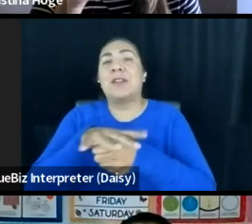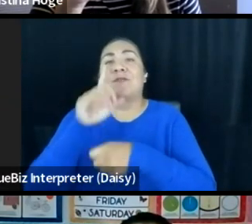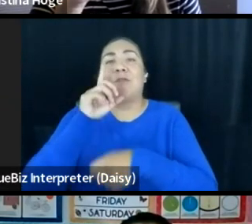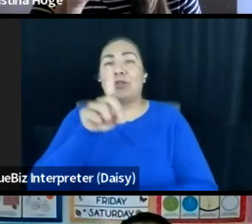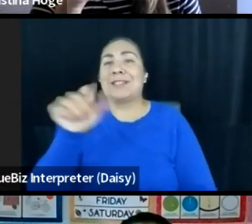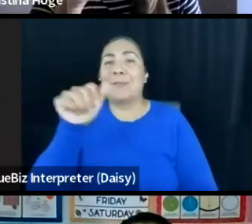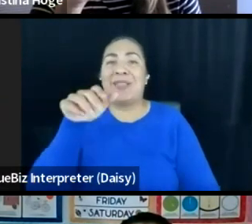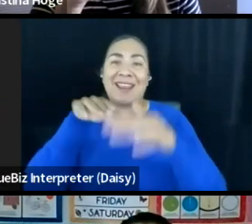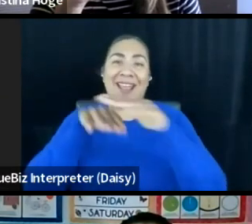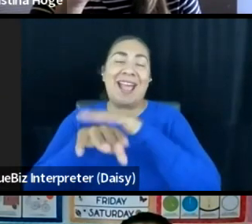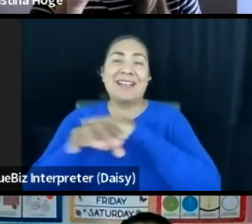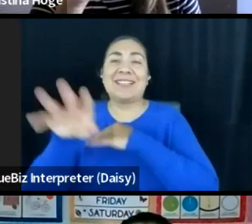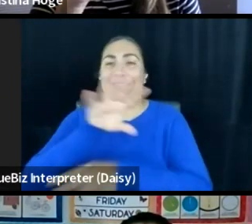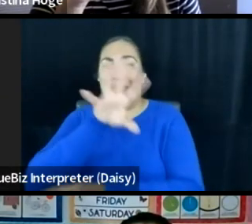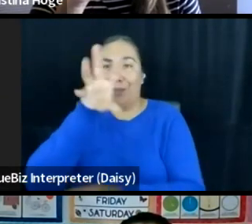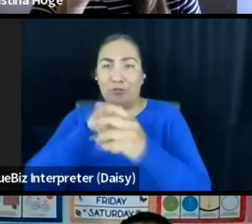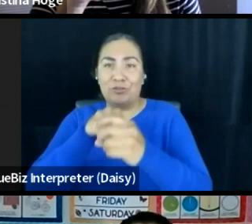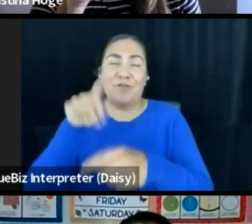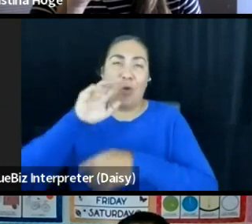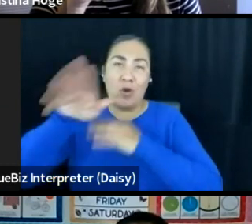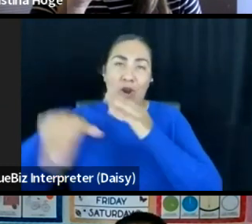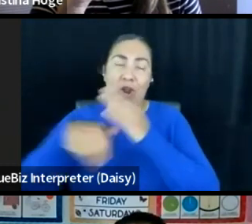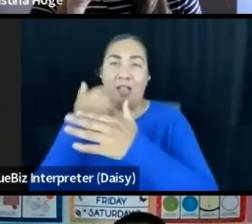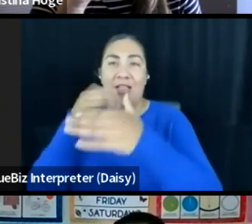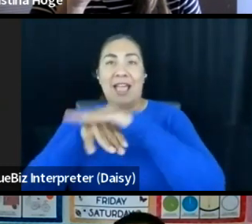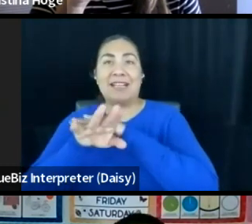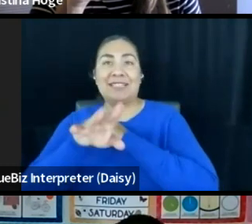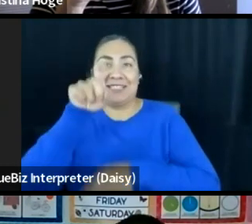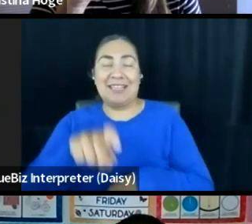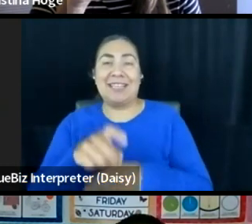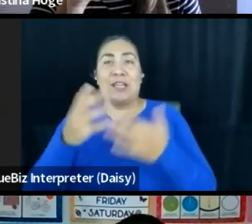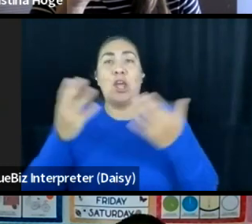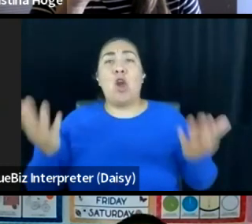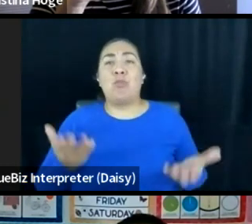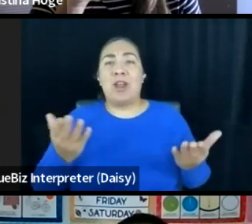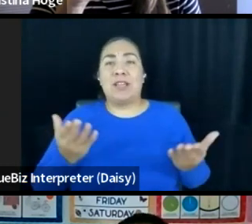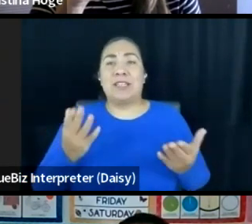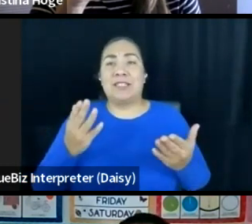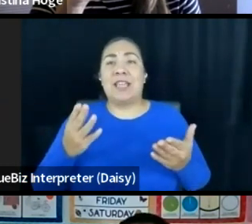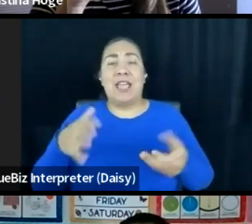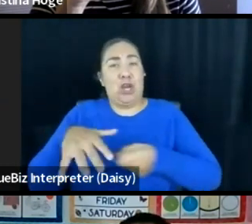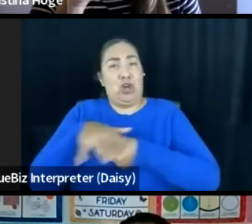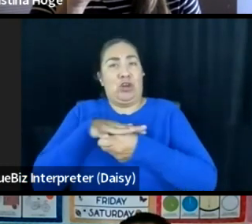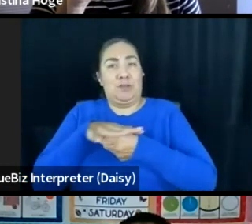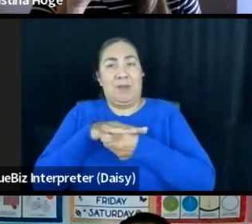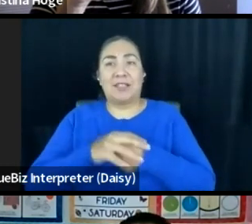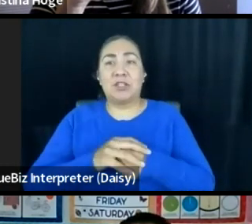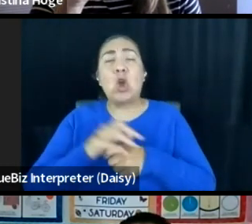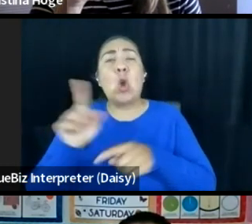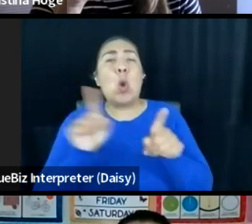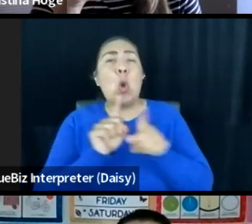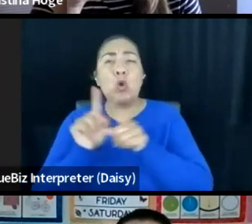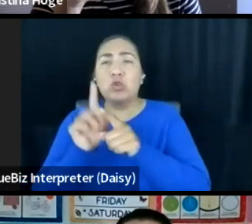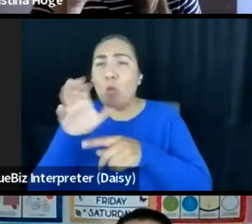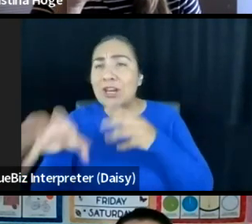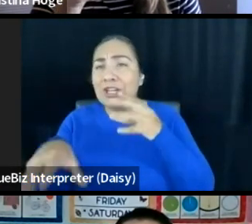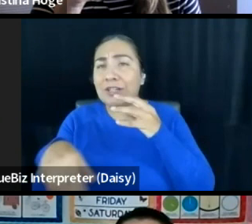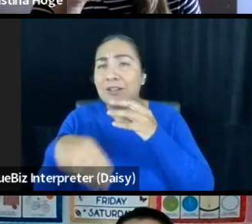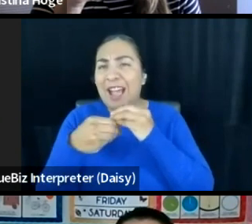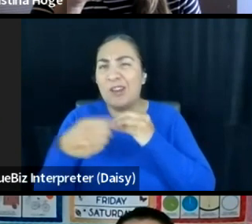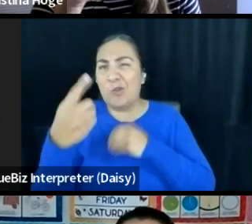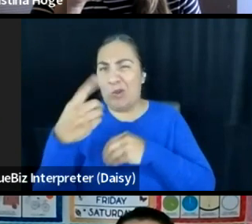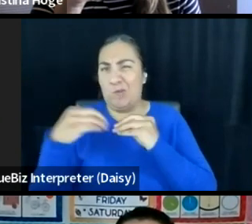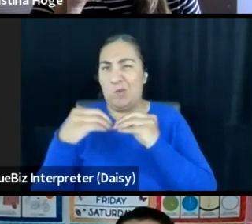in all access needs present in the space. I would also like to share one other bit of agreement, and this is